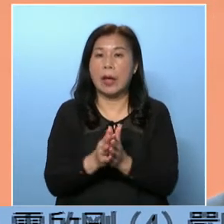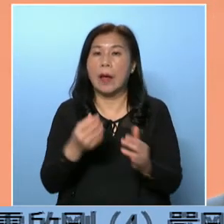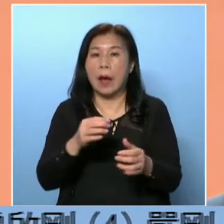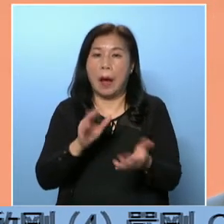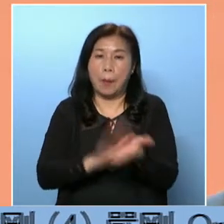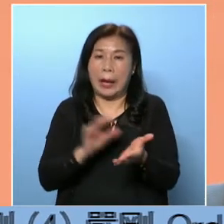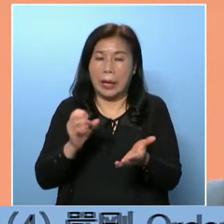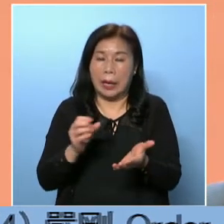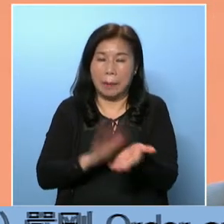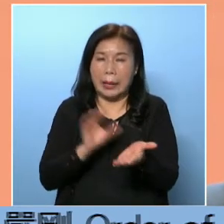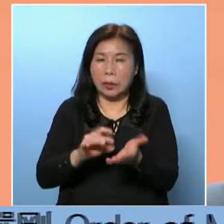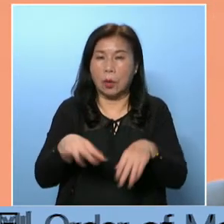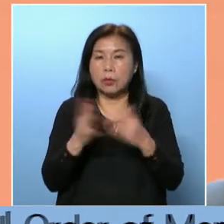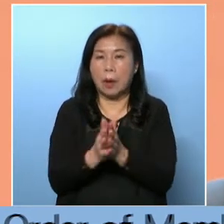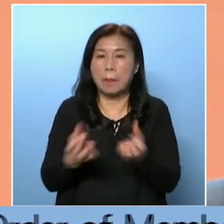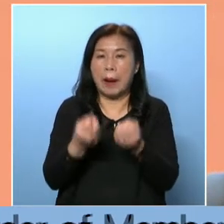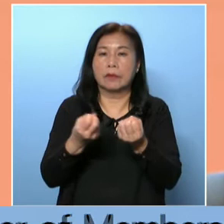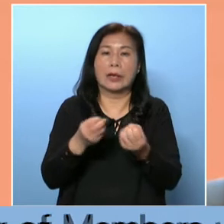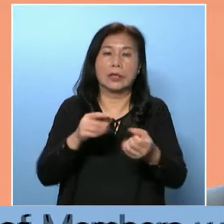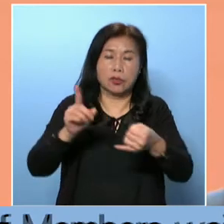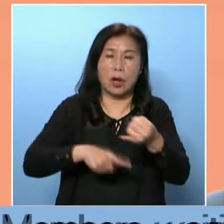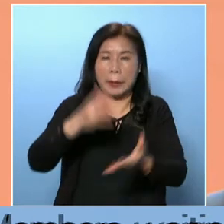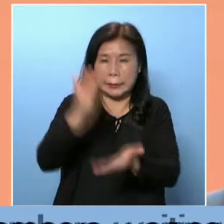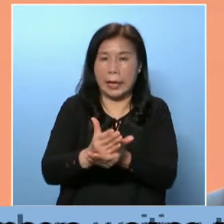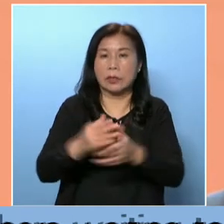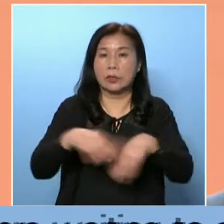and gradually beat back the virus.